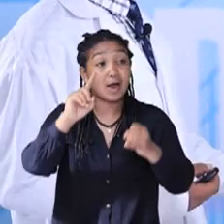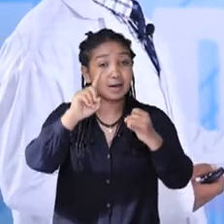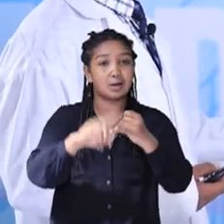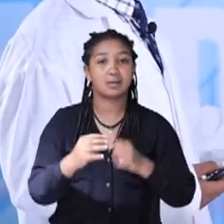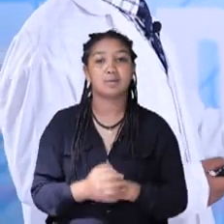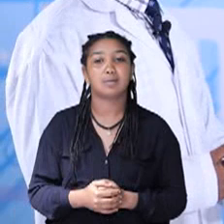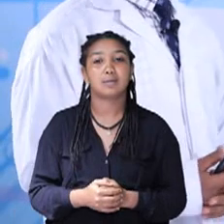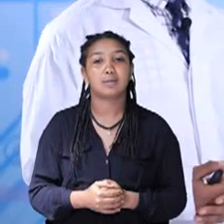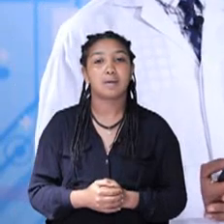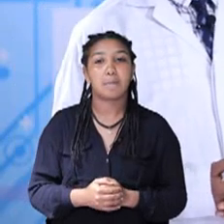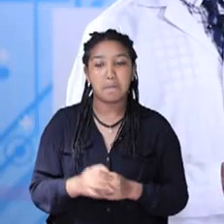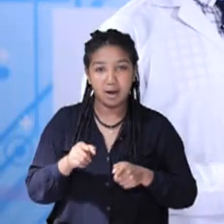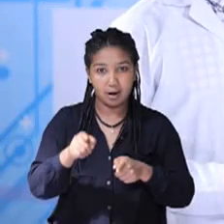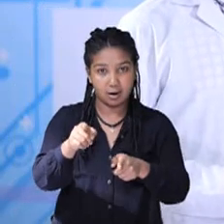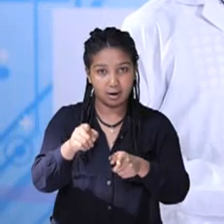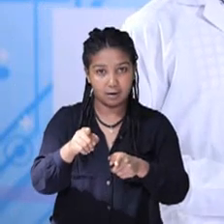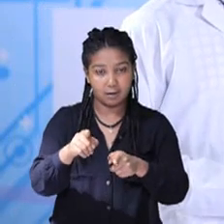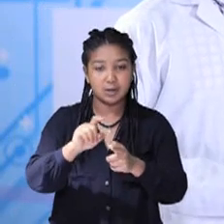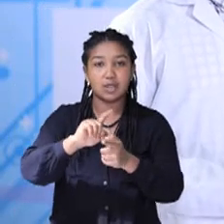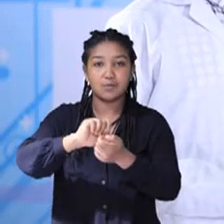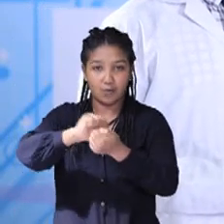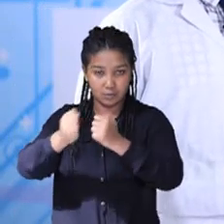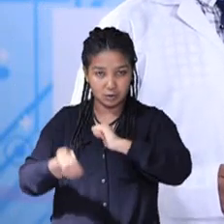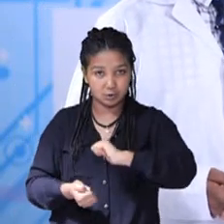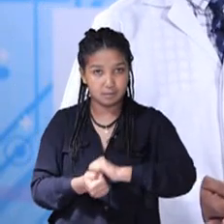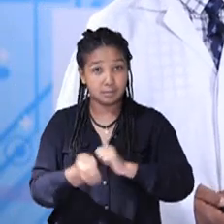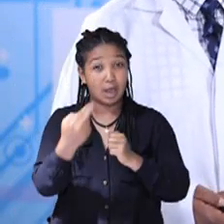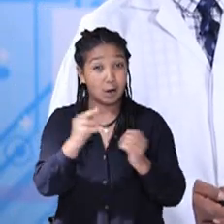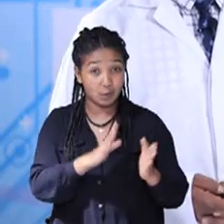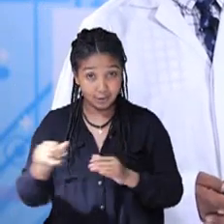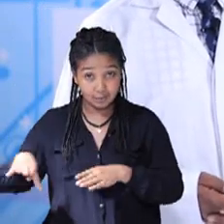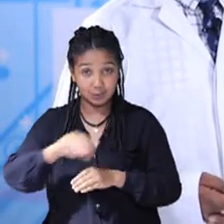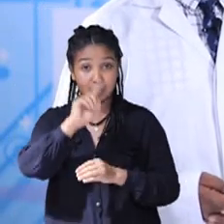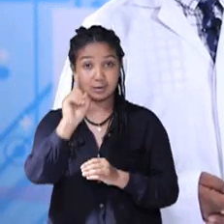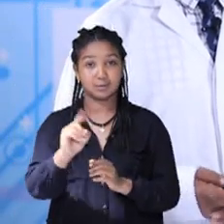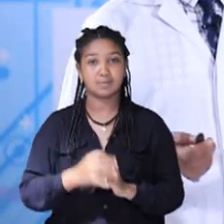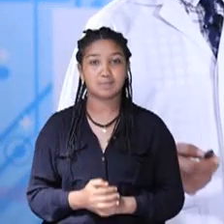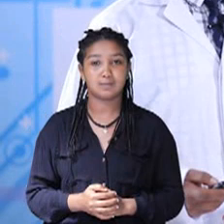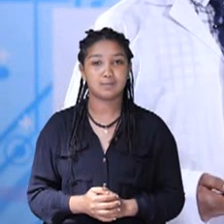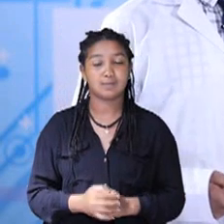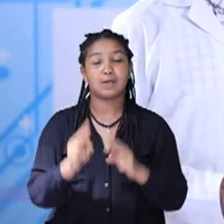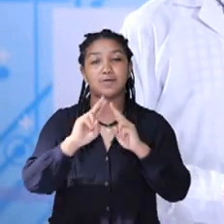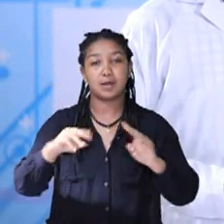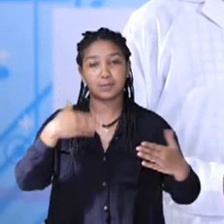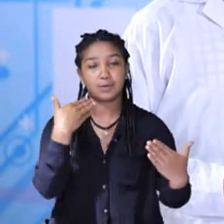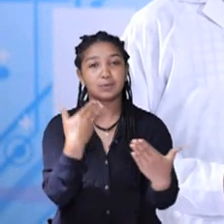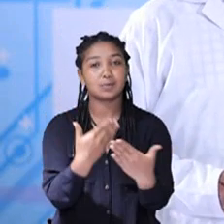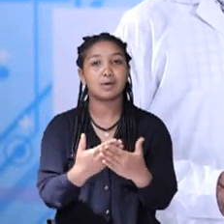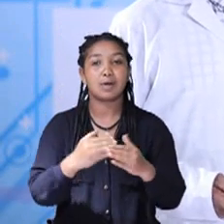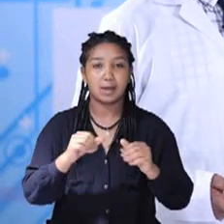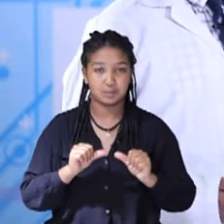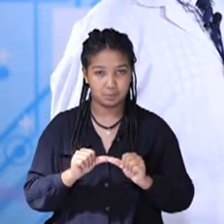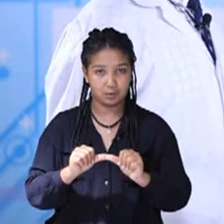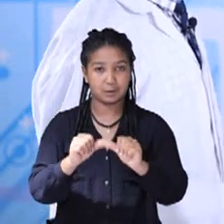finally, parallel evolution. Are you ready, students? Very good. Let's